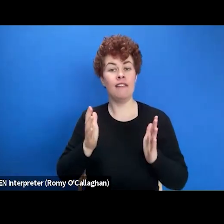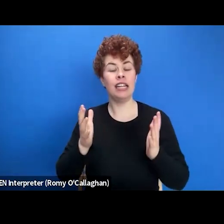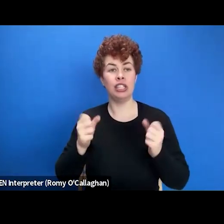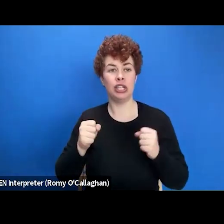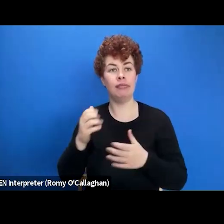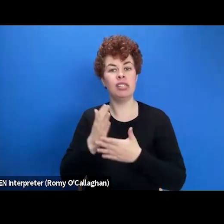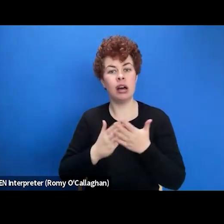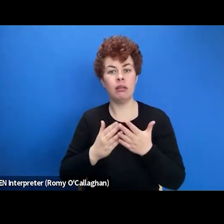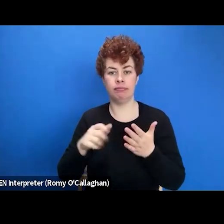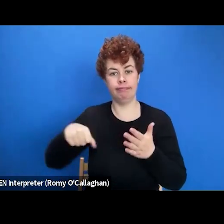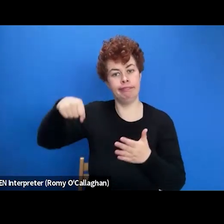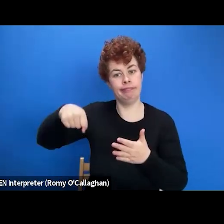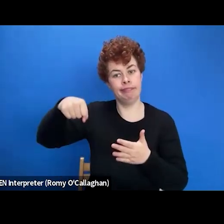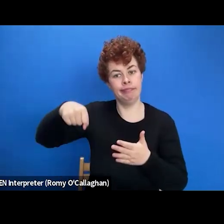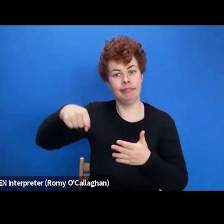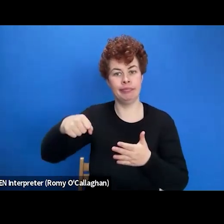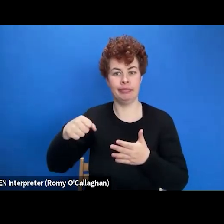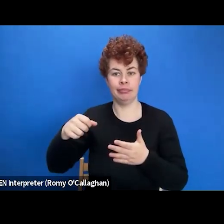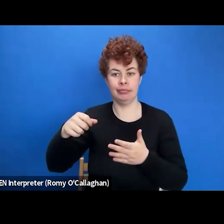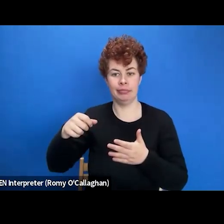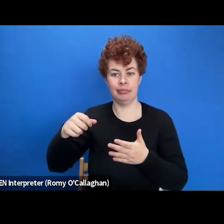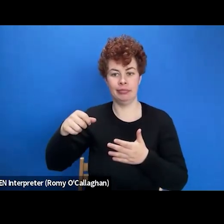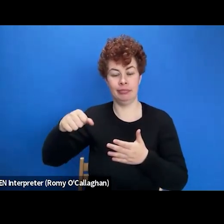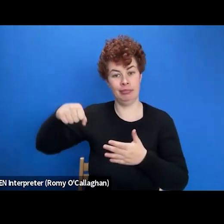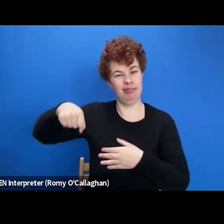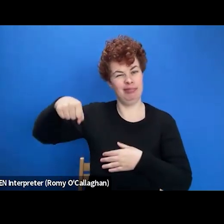bag, and that the meat was his